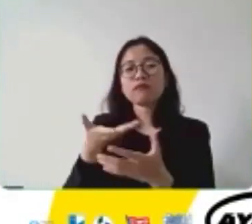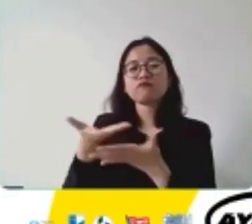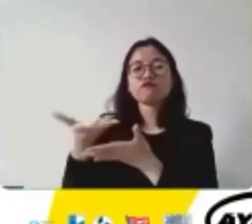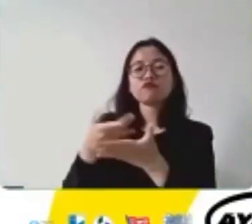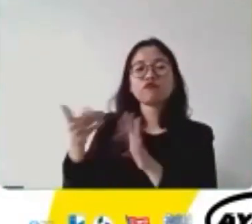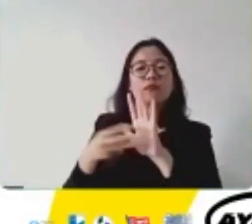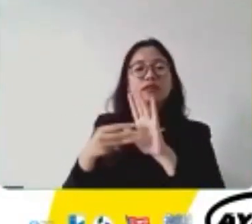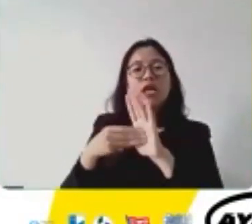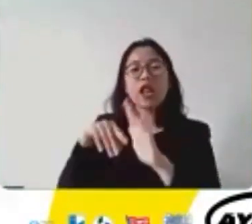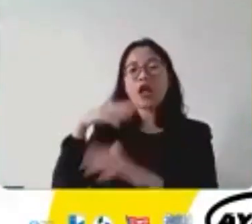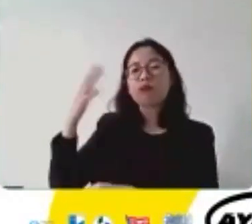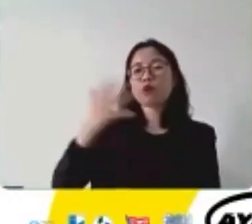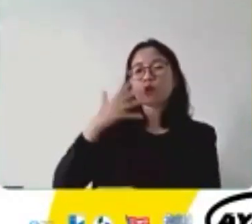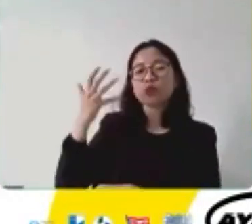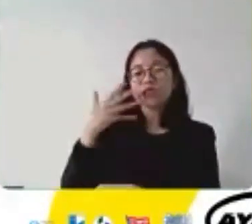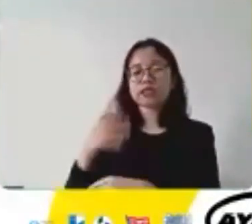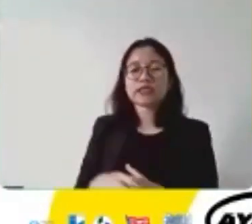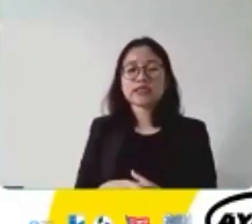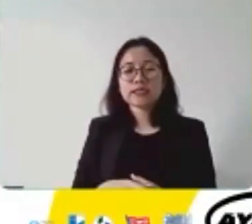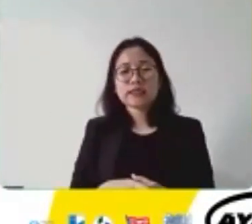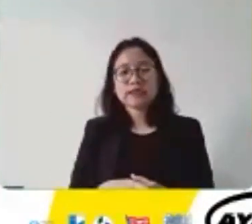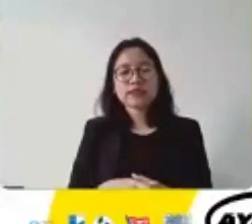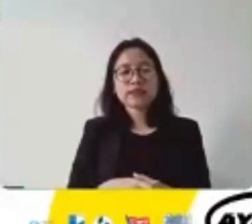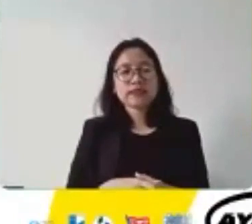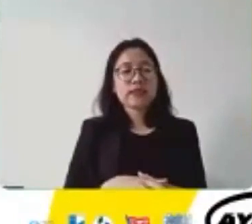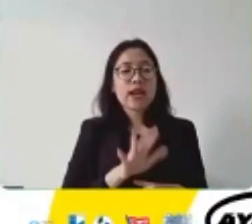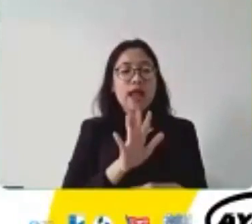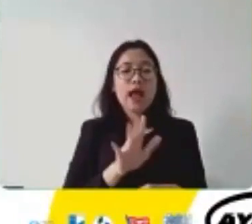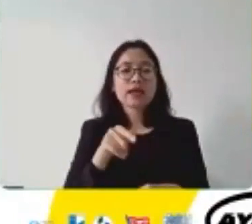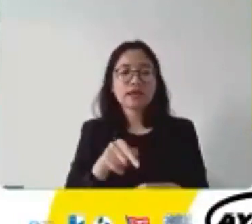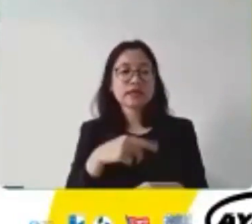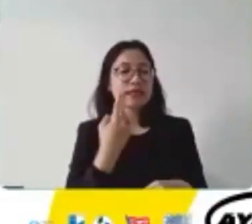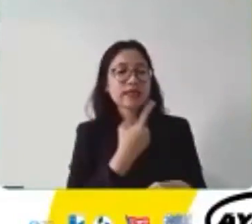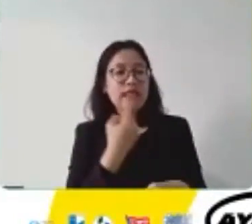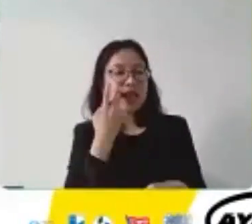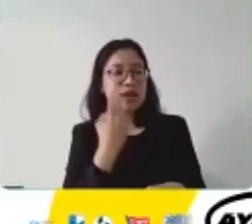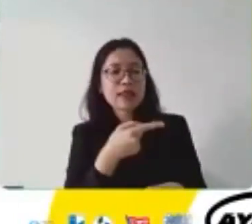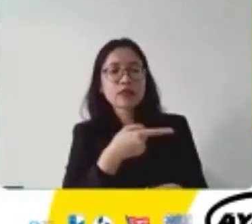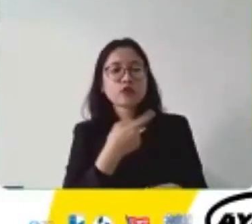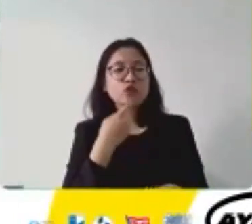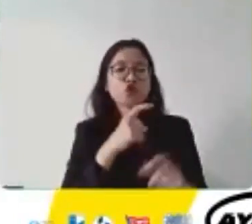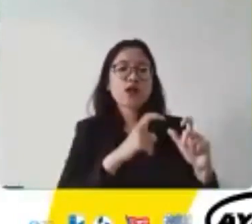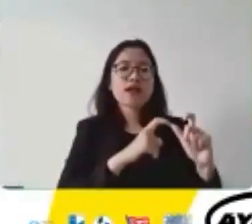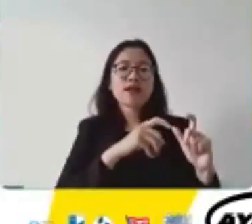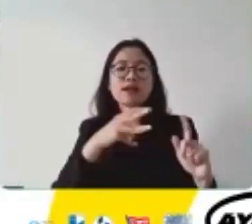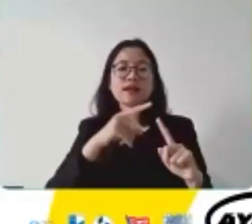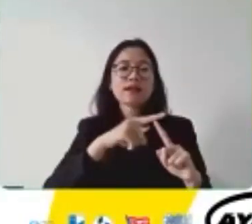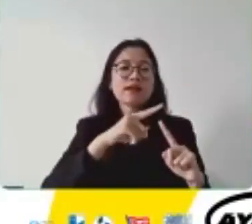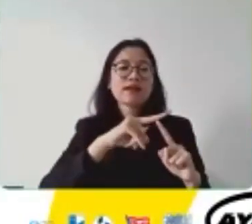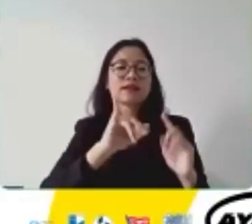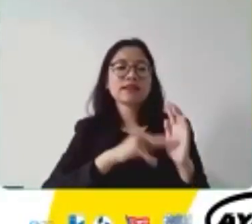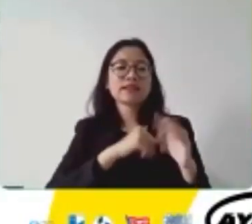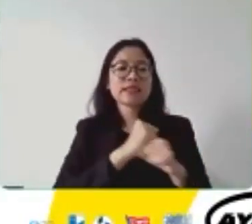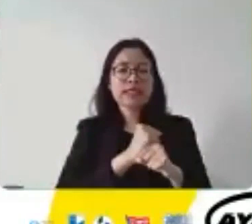different settings, could be school settings, could be childcare settings, and then we can look at the susceptible populations